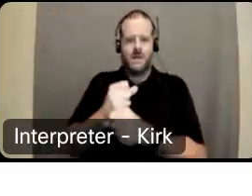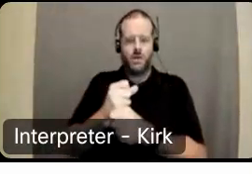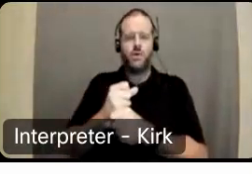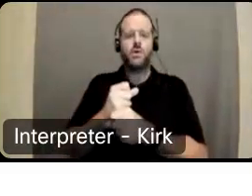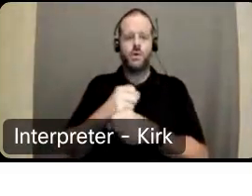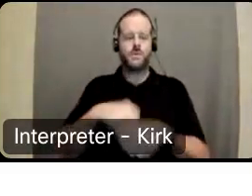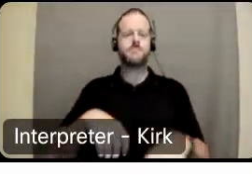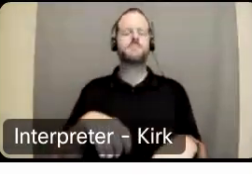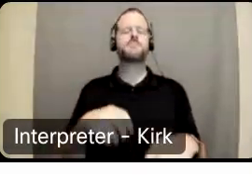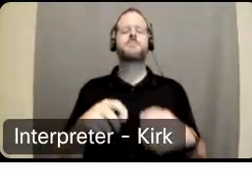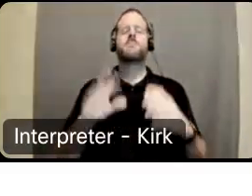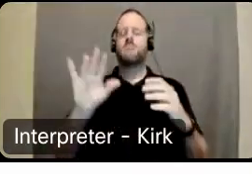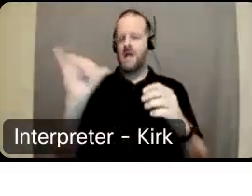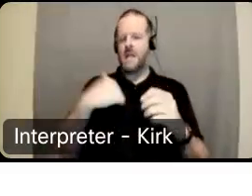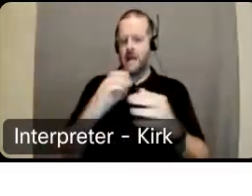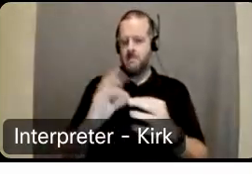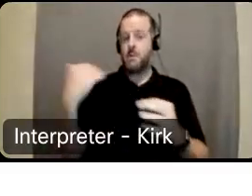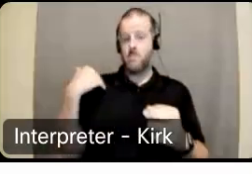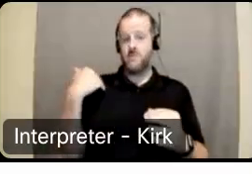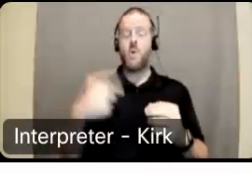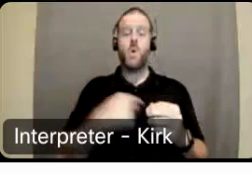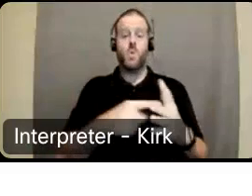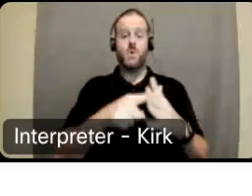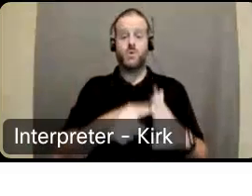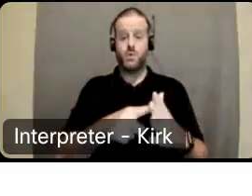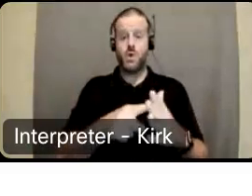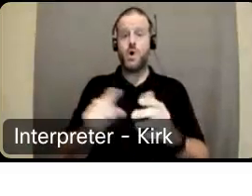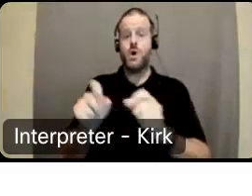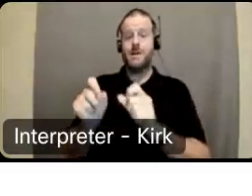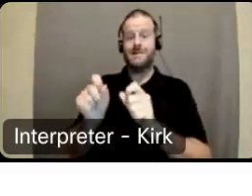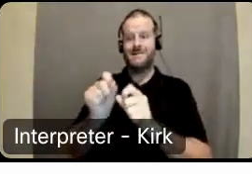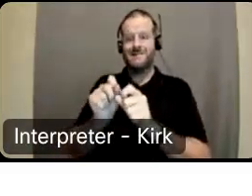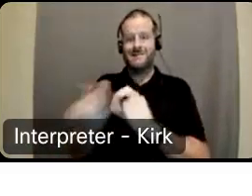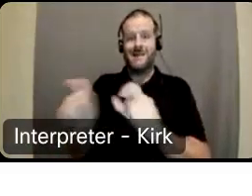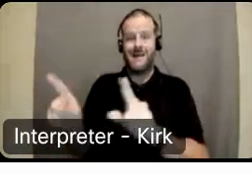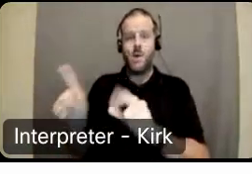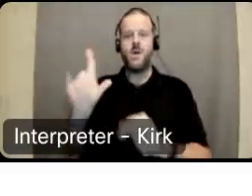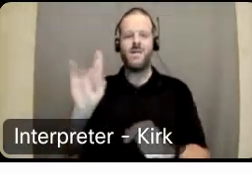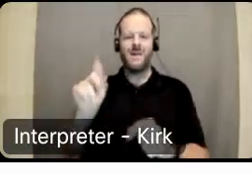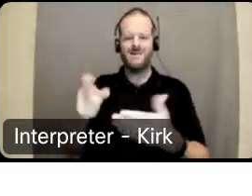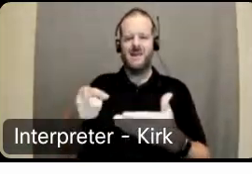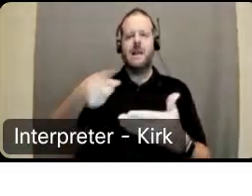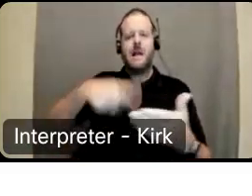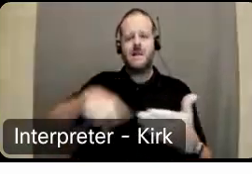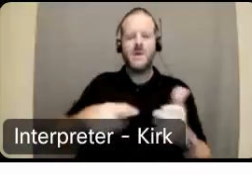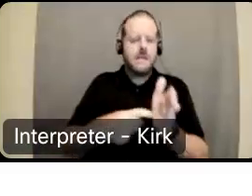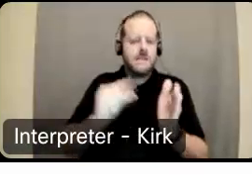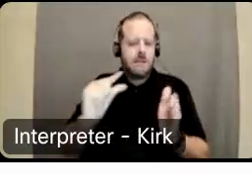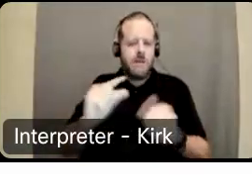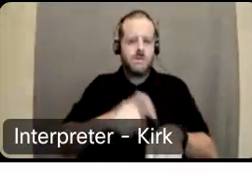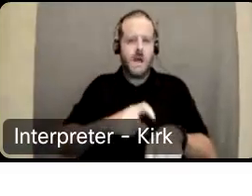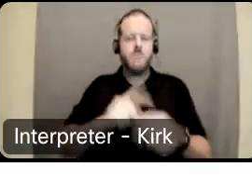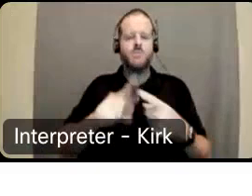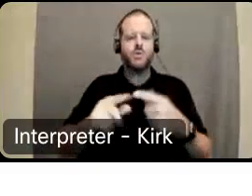we start, as I'll mention here, we start to send out links next week. It takes a little while to roll those out, but we start those next